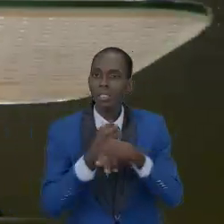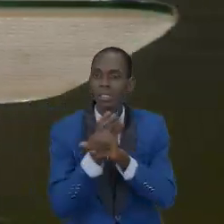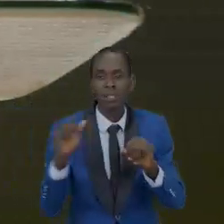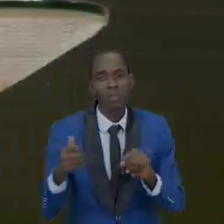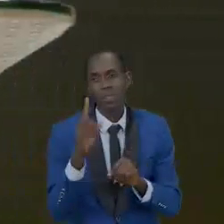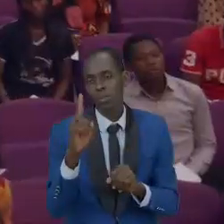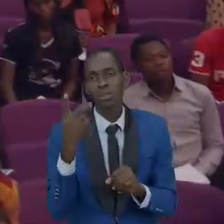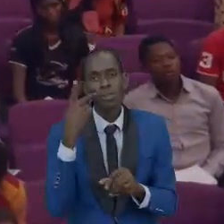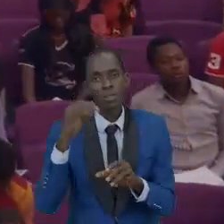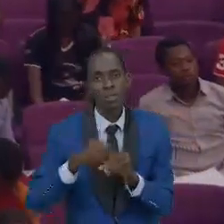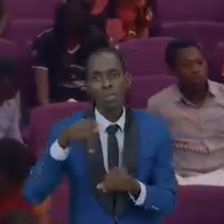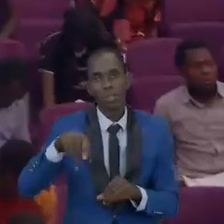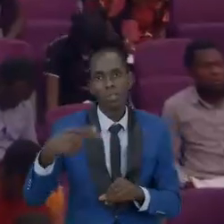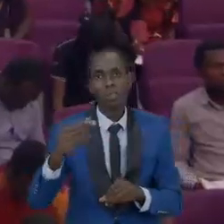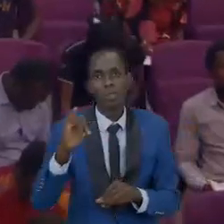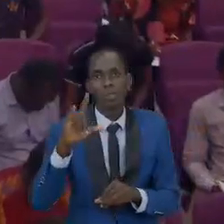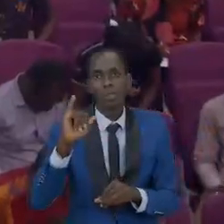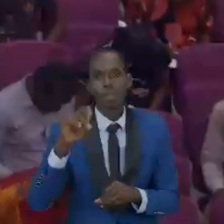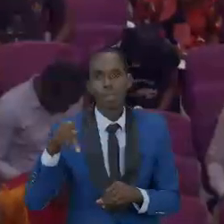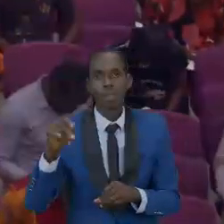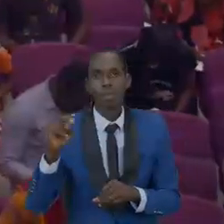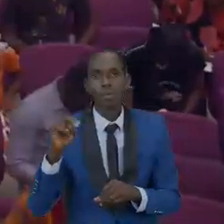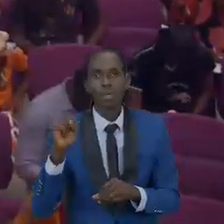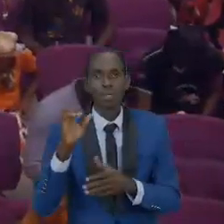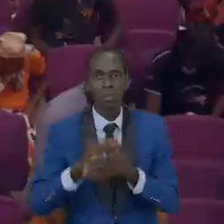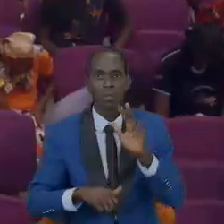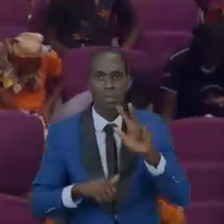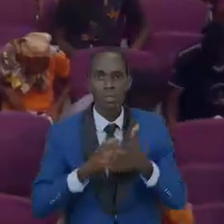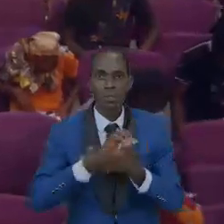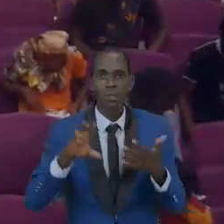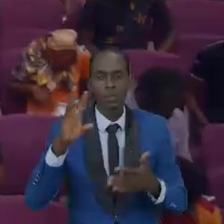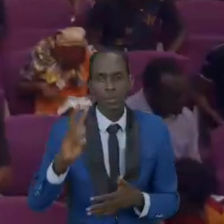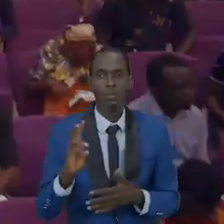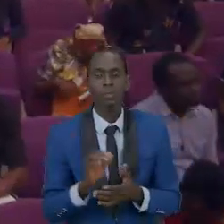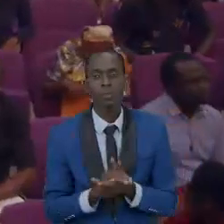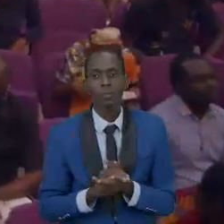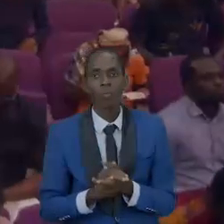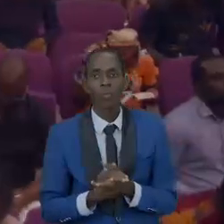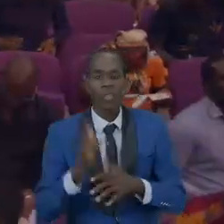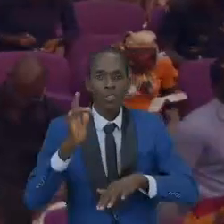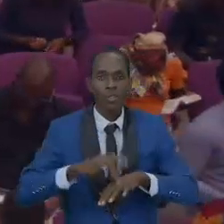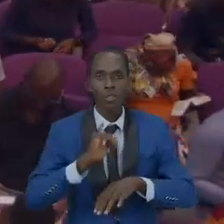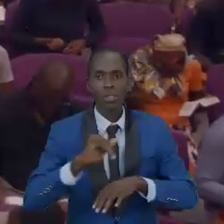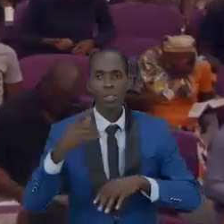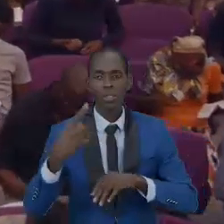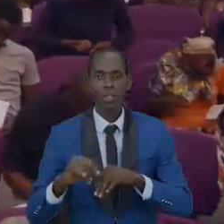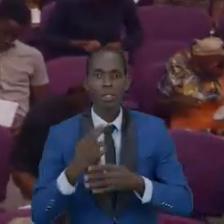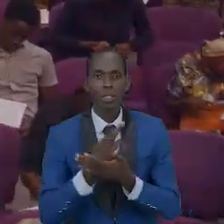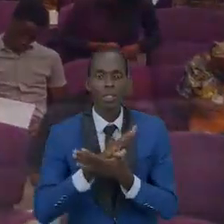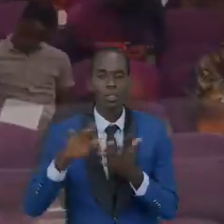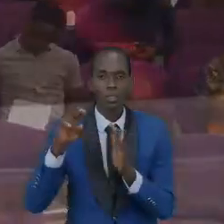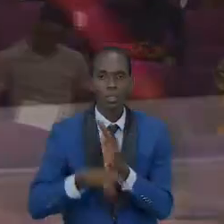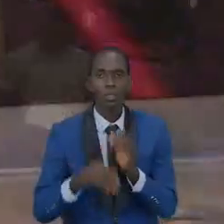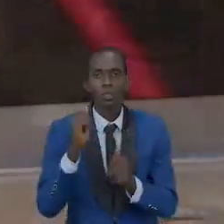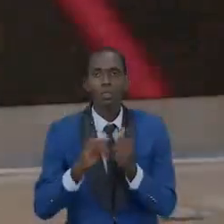3 verse 6, concerning zeal, persecuting the church, touching the righteousness which